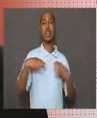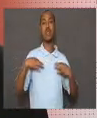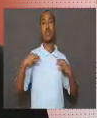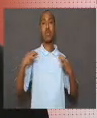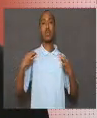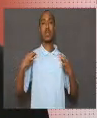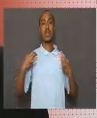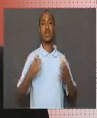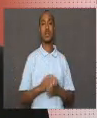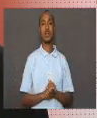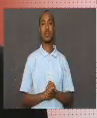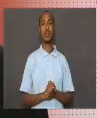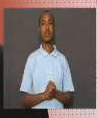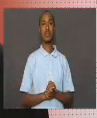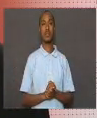clothing.